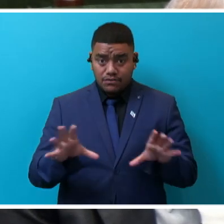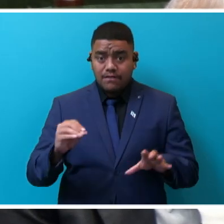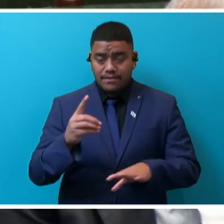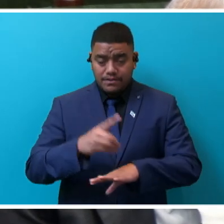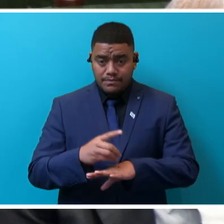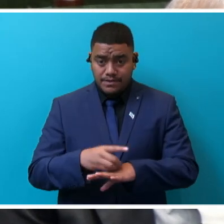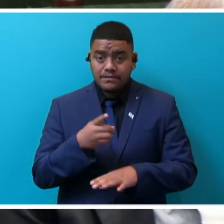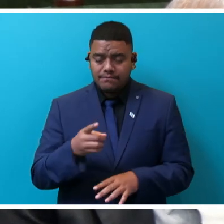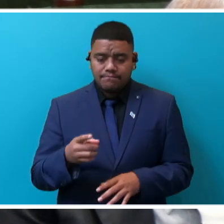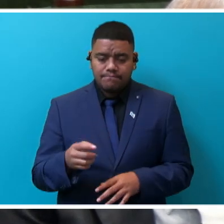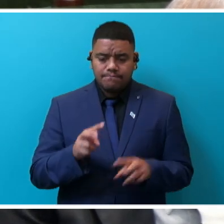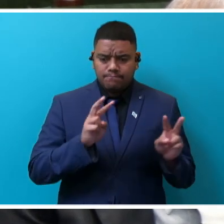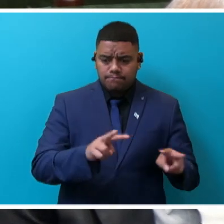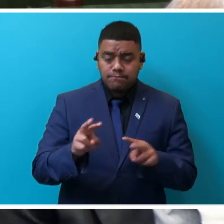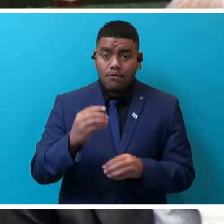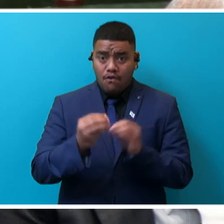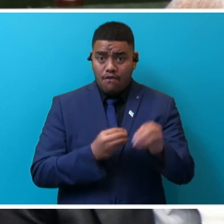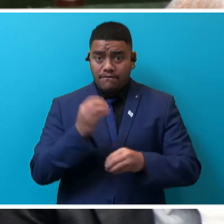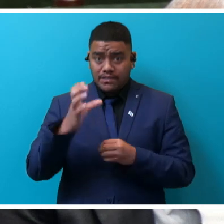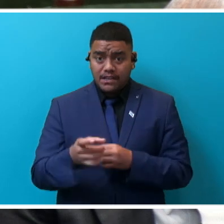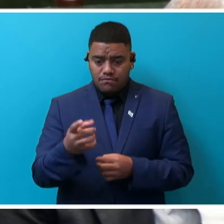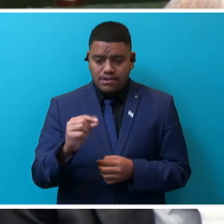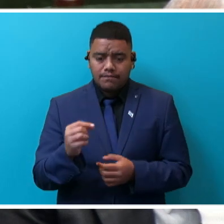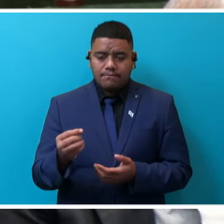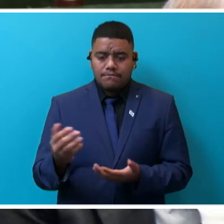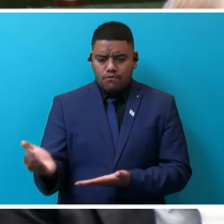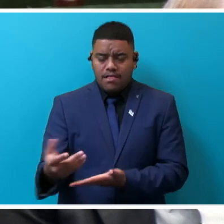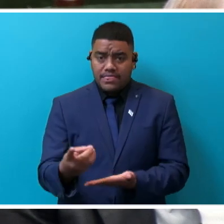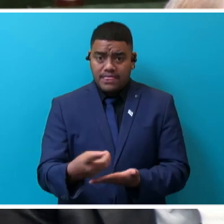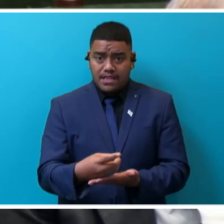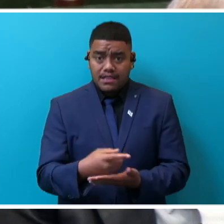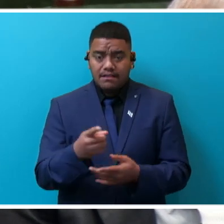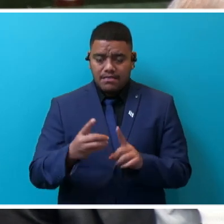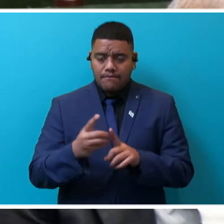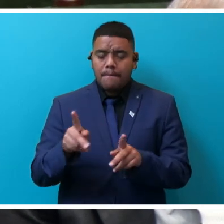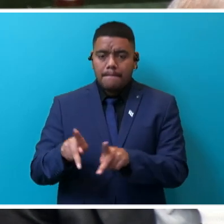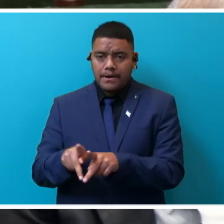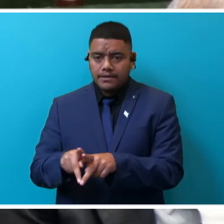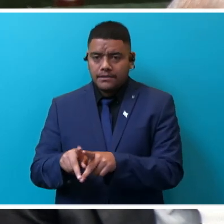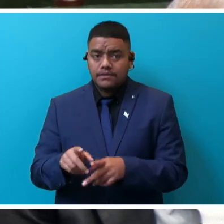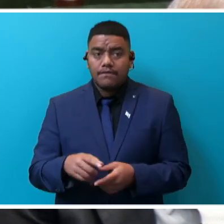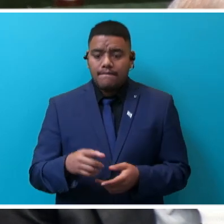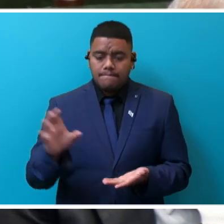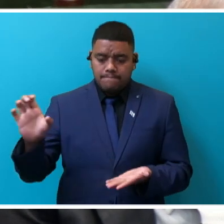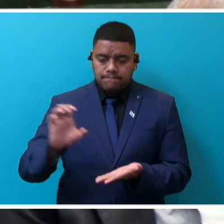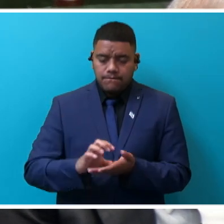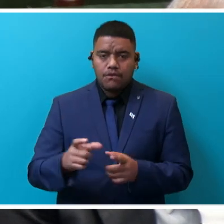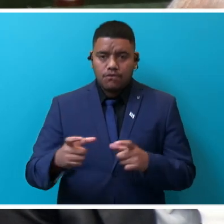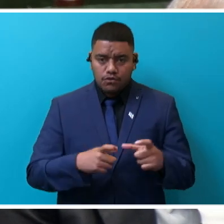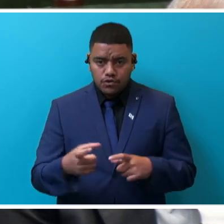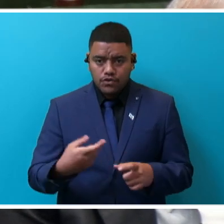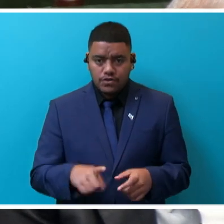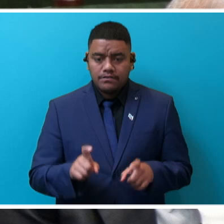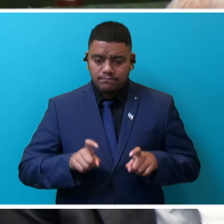looking to recruit a dedicated officer who will manage the Data Hub and lead engagement with development partners to mobilize funding for sustainability and